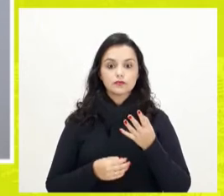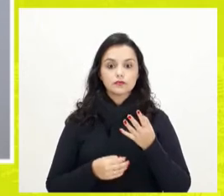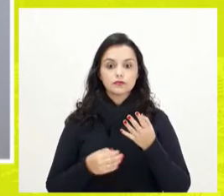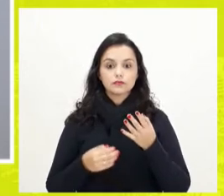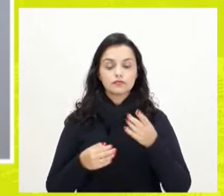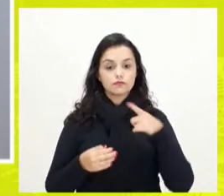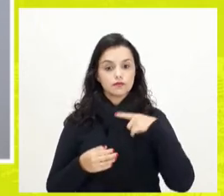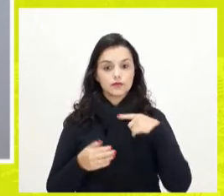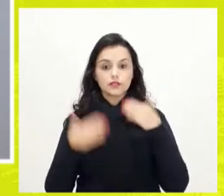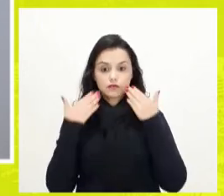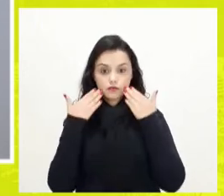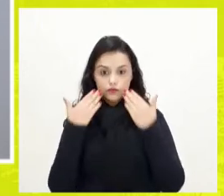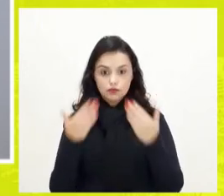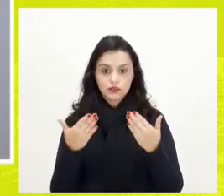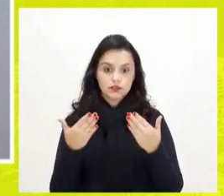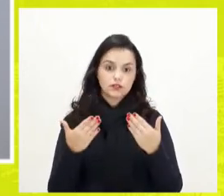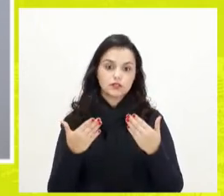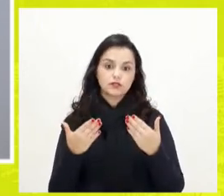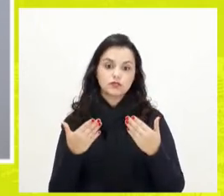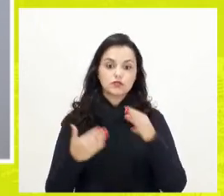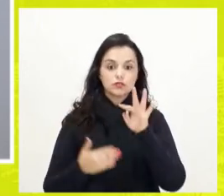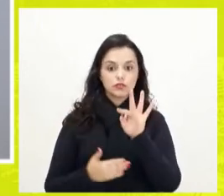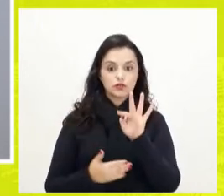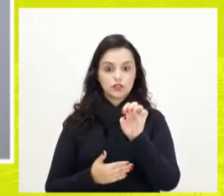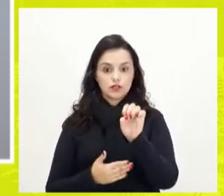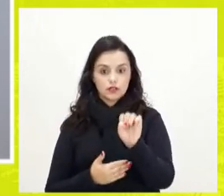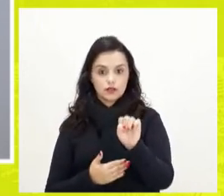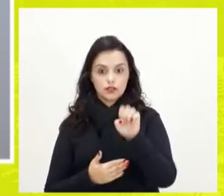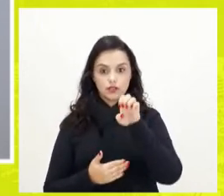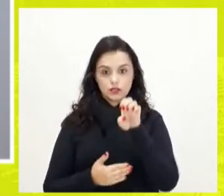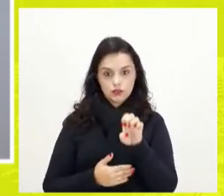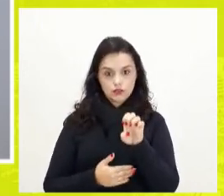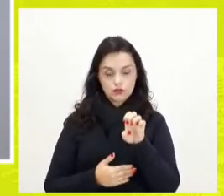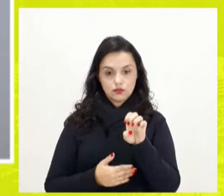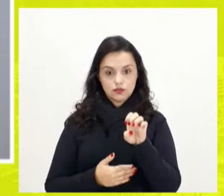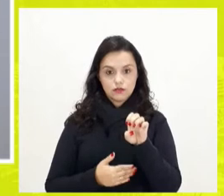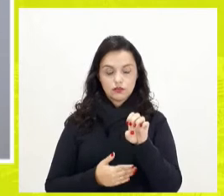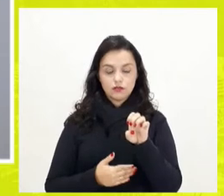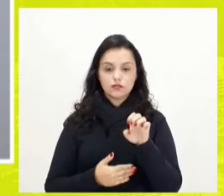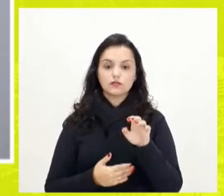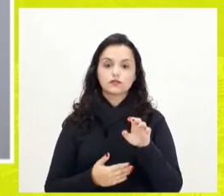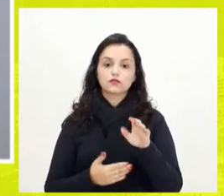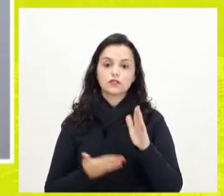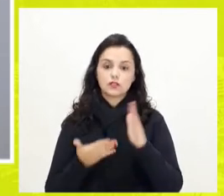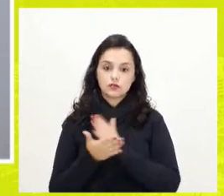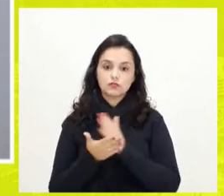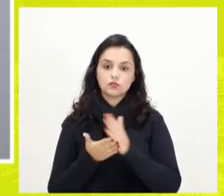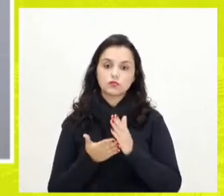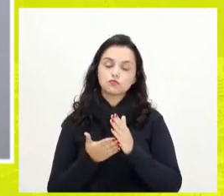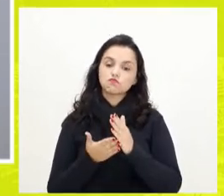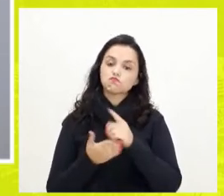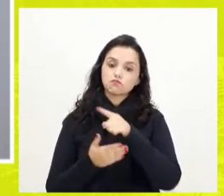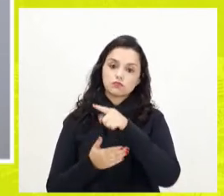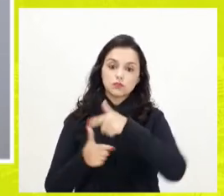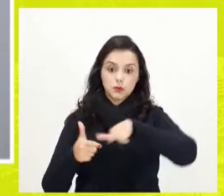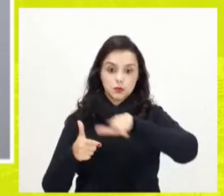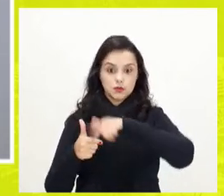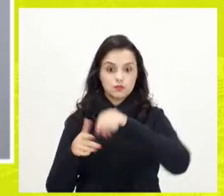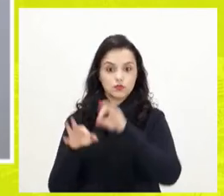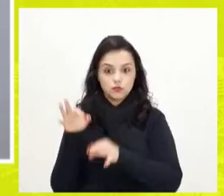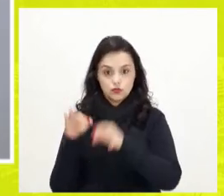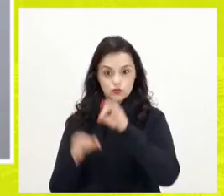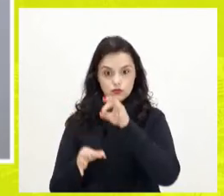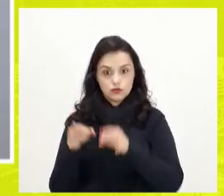that there is a front and of course the role of the superior